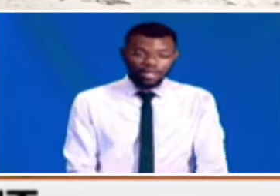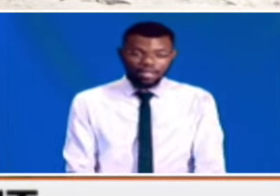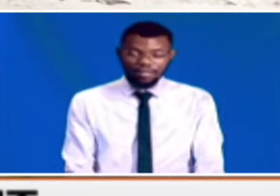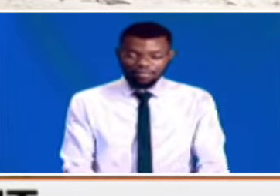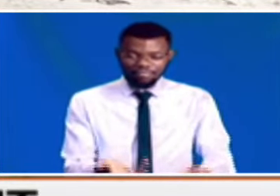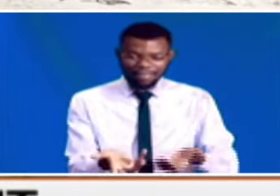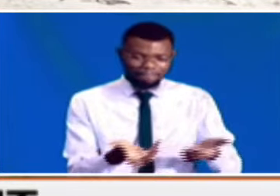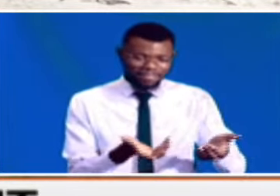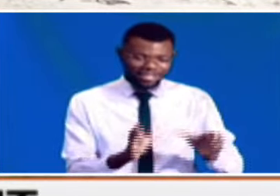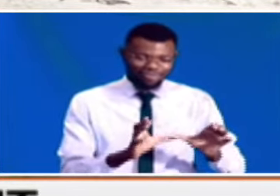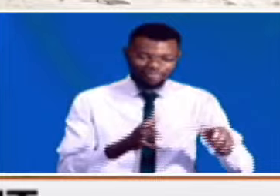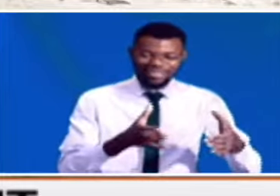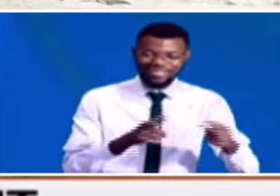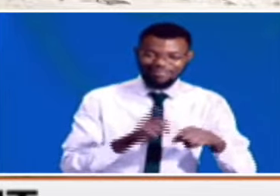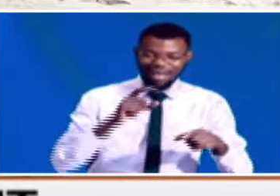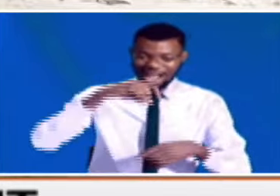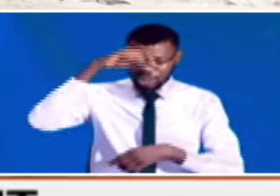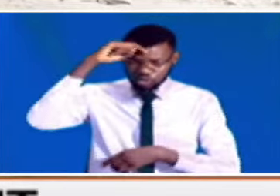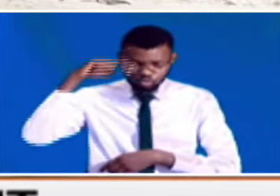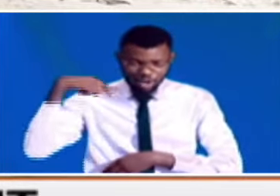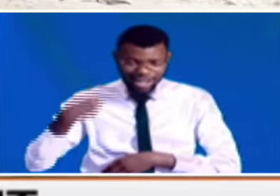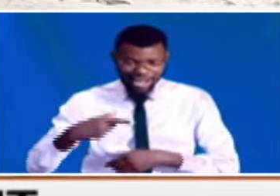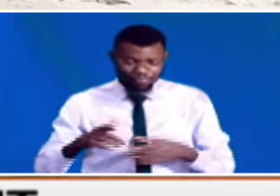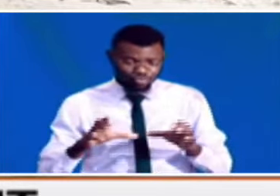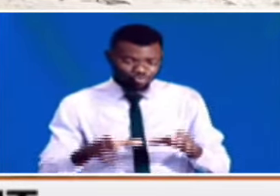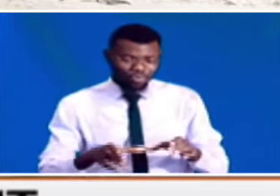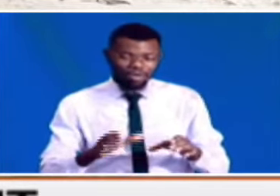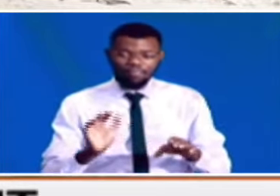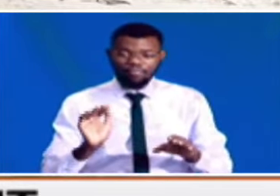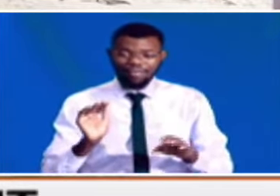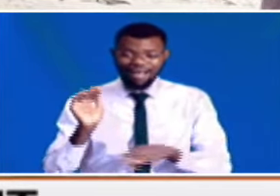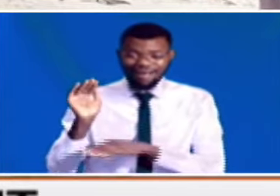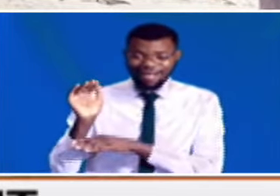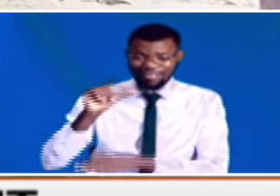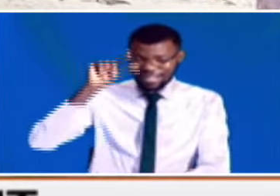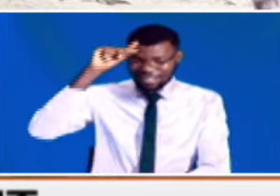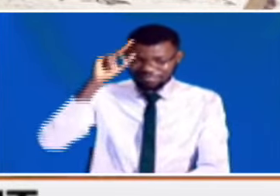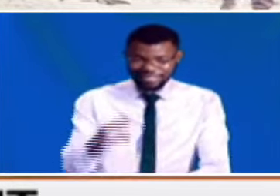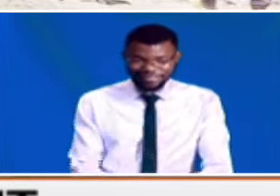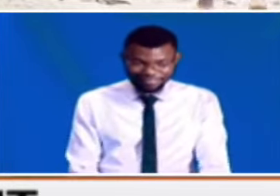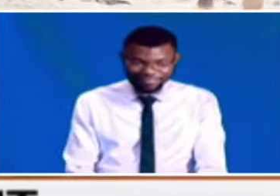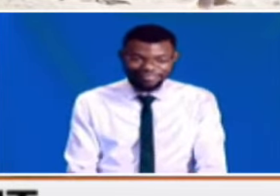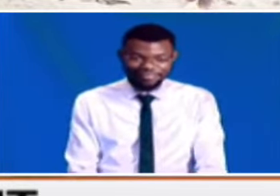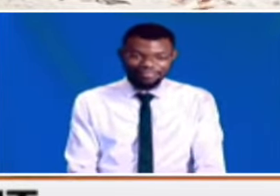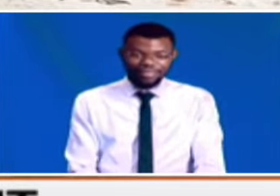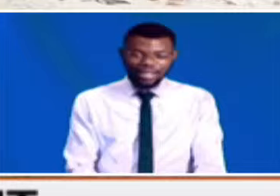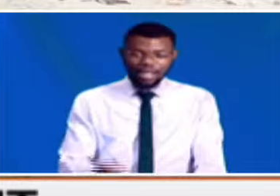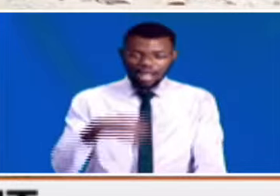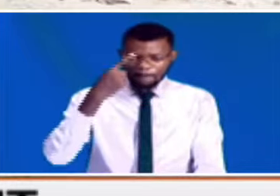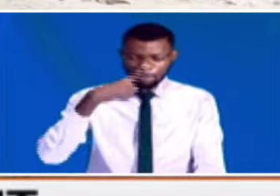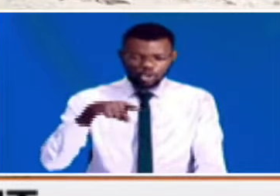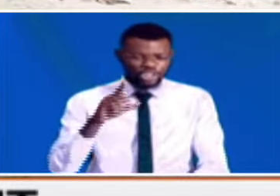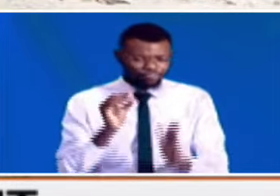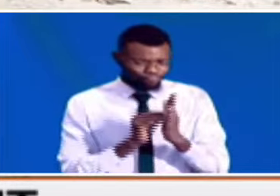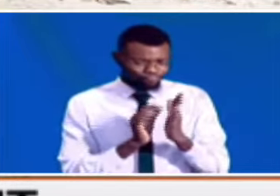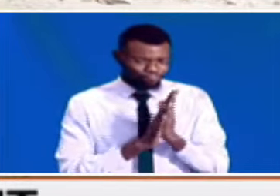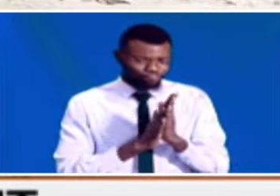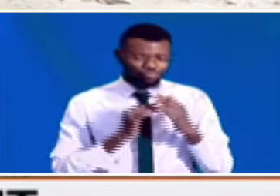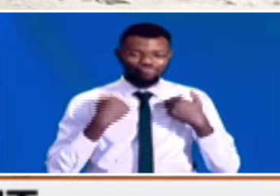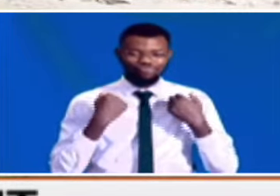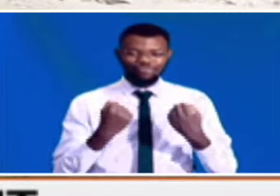together with the juakali sector, are calling on the government to streamline the furniture policy. This